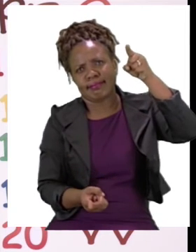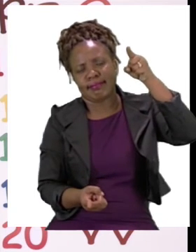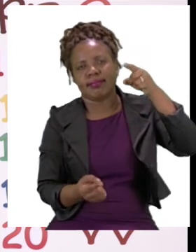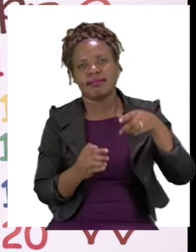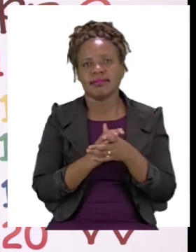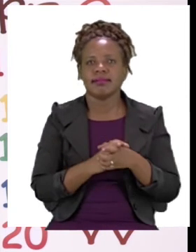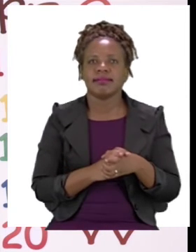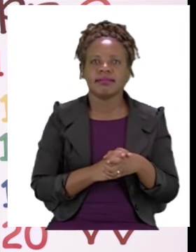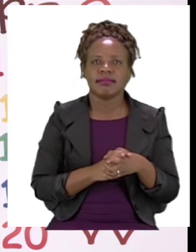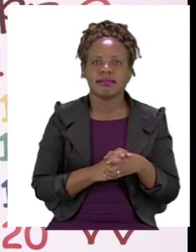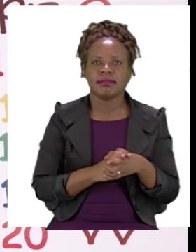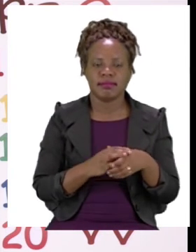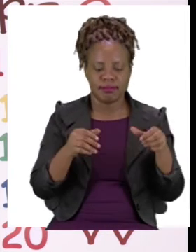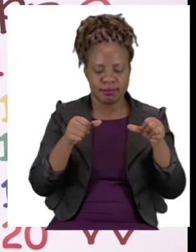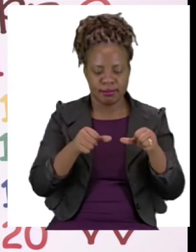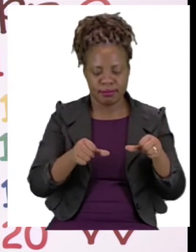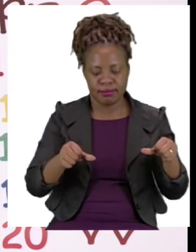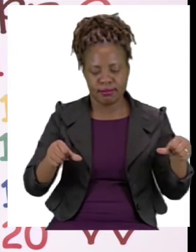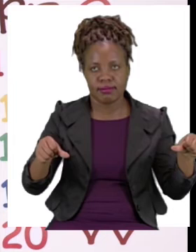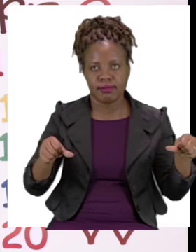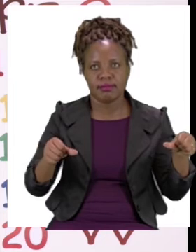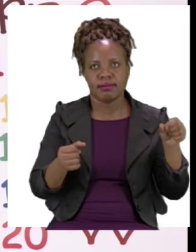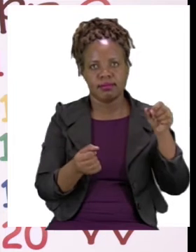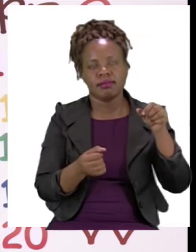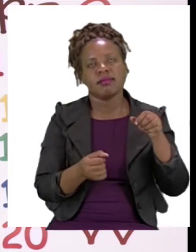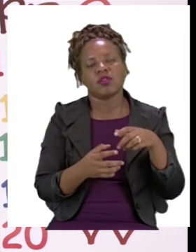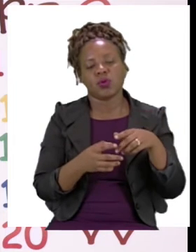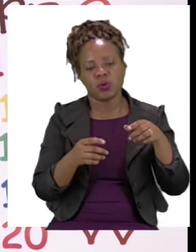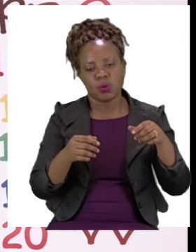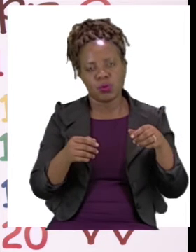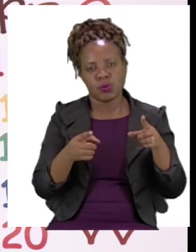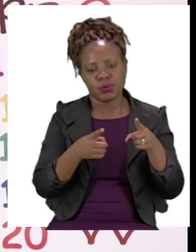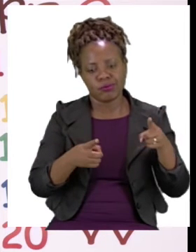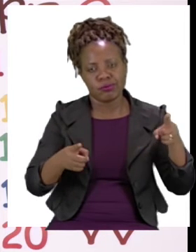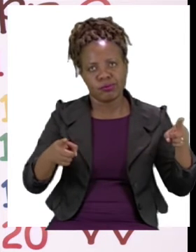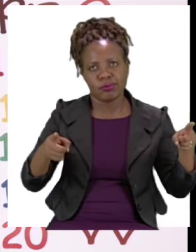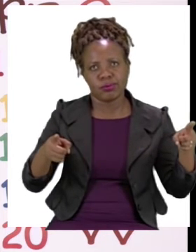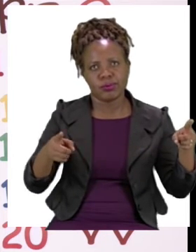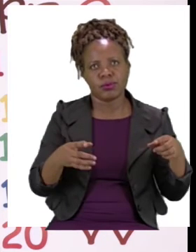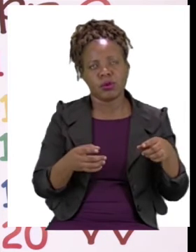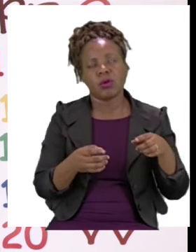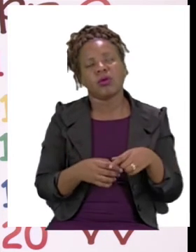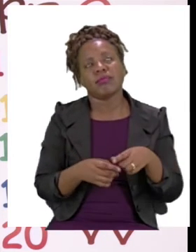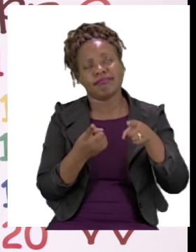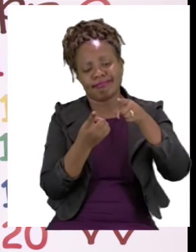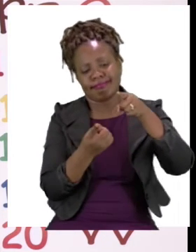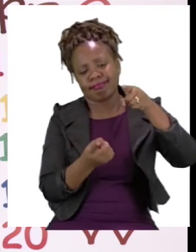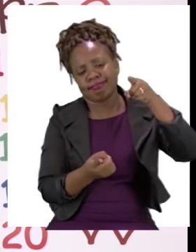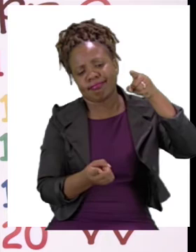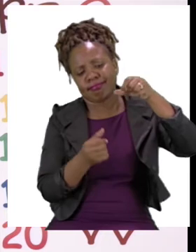can measure length by saying longer, either lying down or